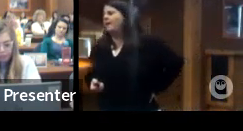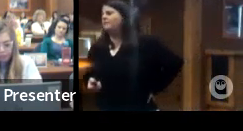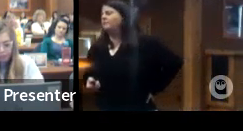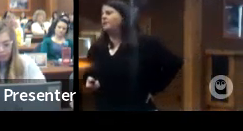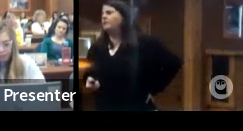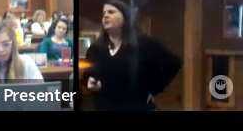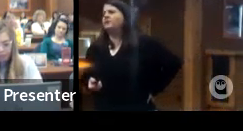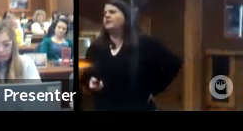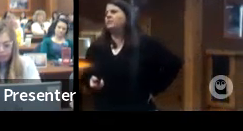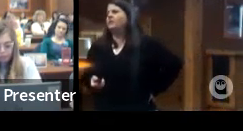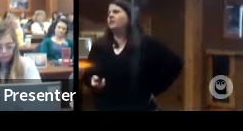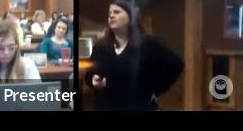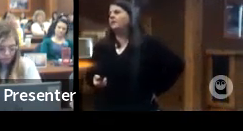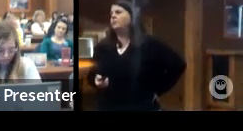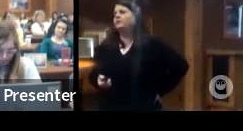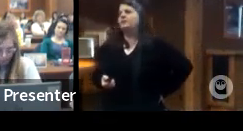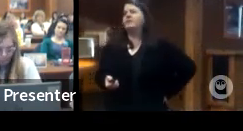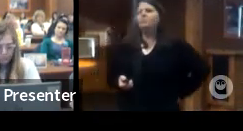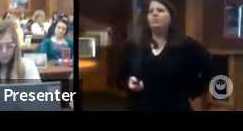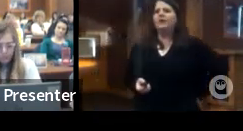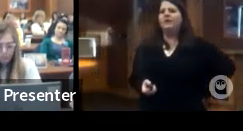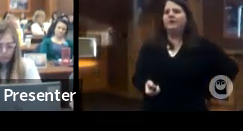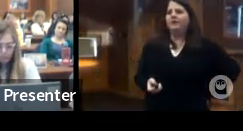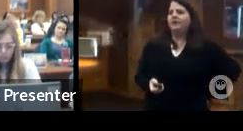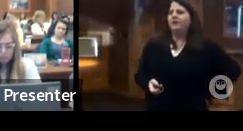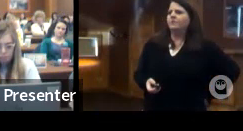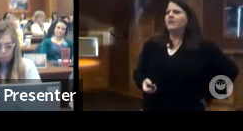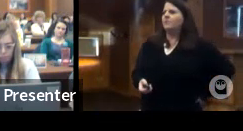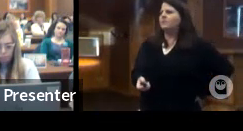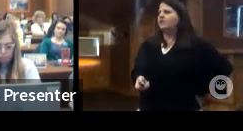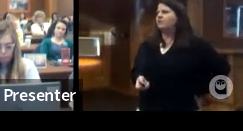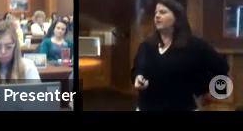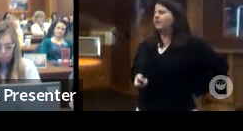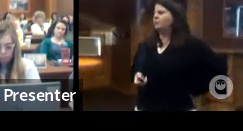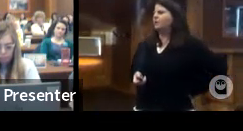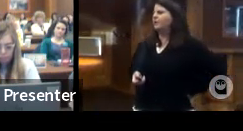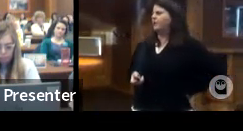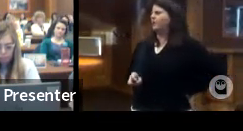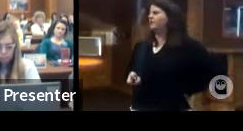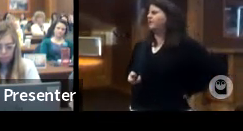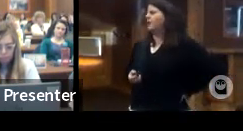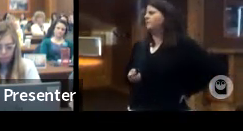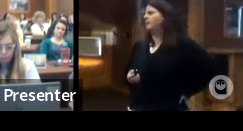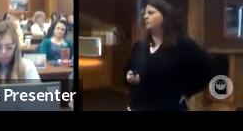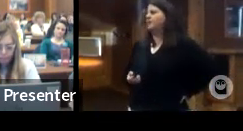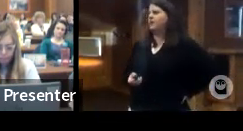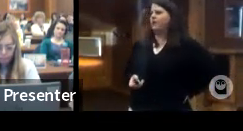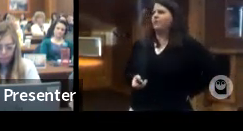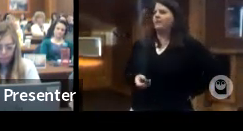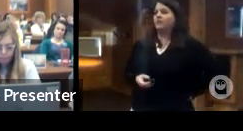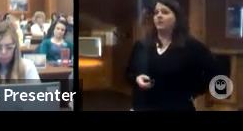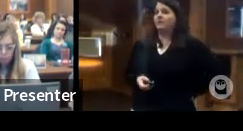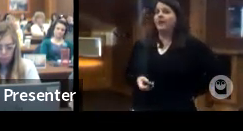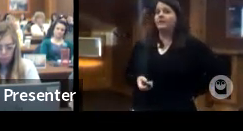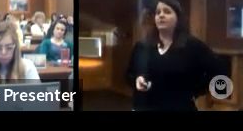we have one of the questions is whether or not the other person is unemployed. Do we take people to jail for being unemployed? No. Is it a crime to be unemployed?